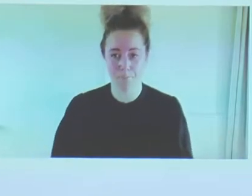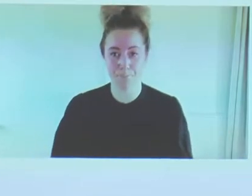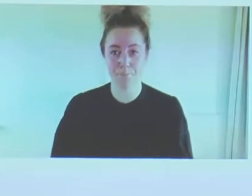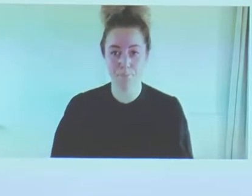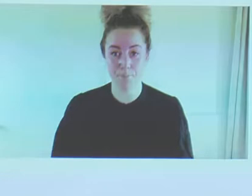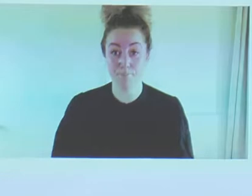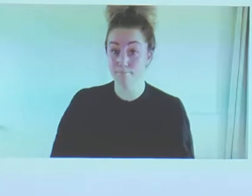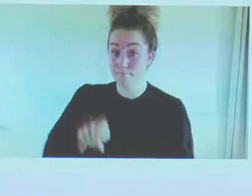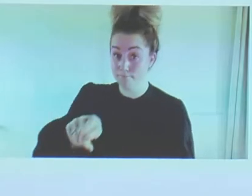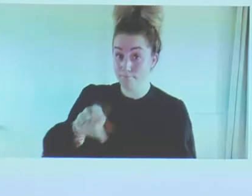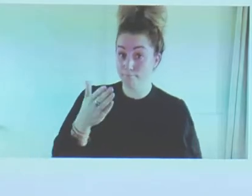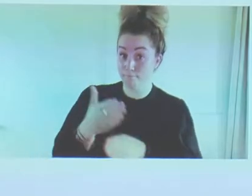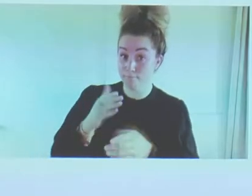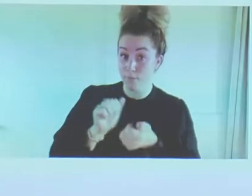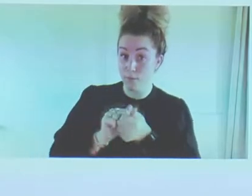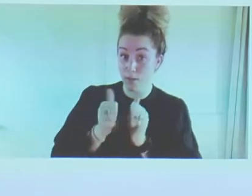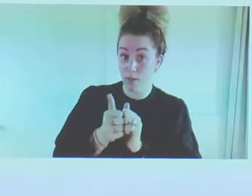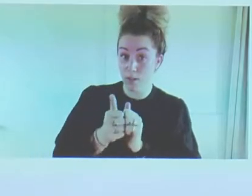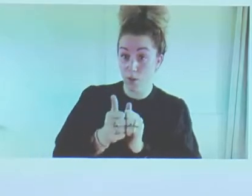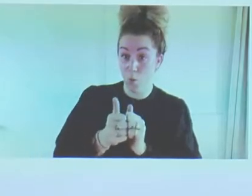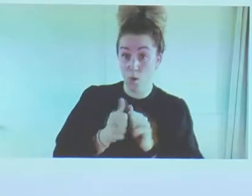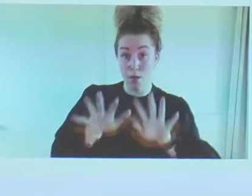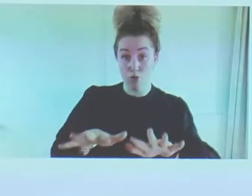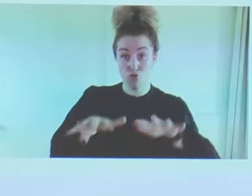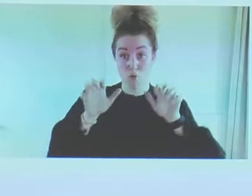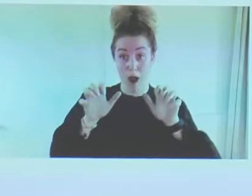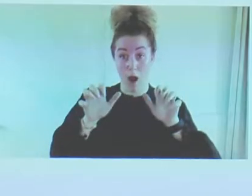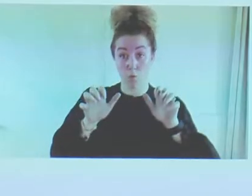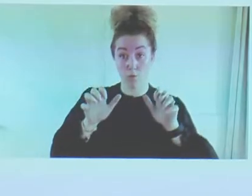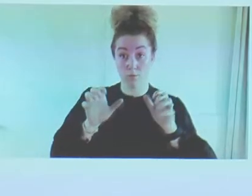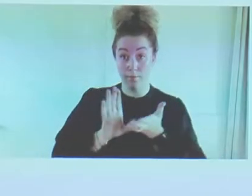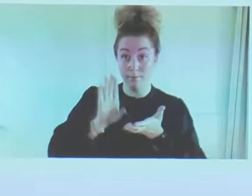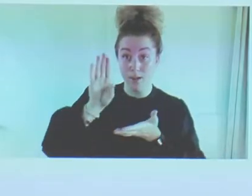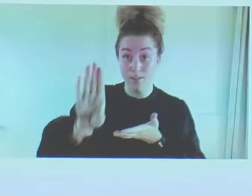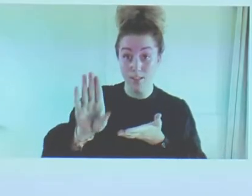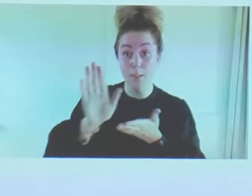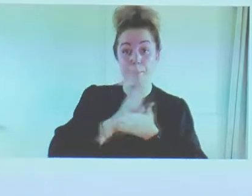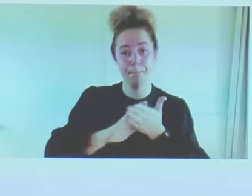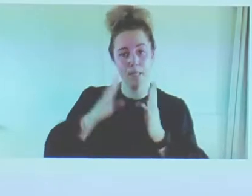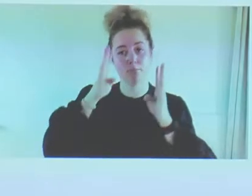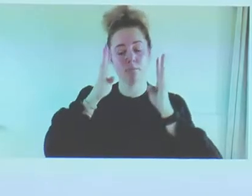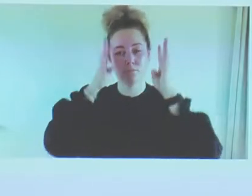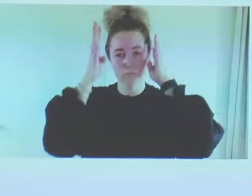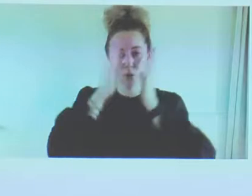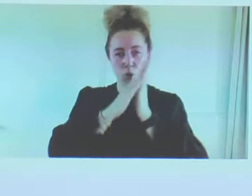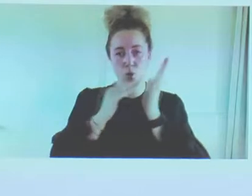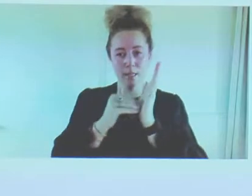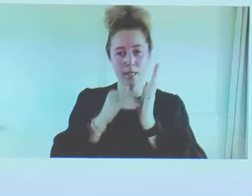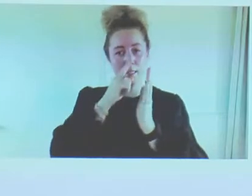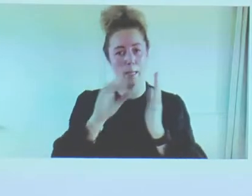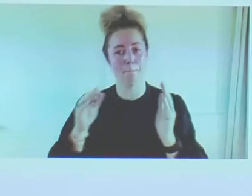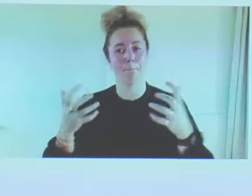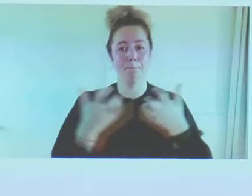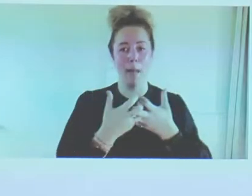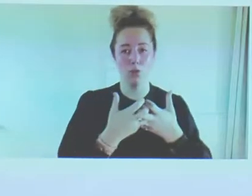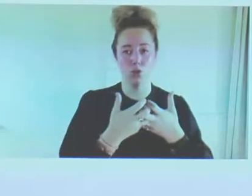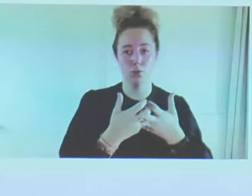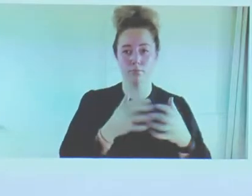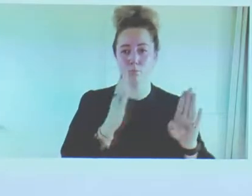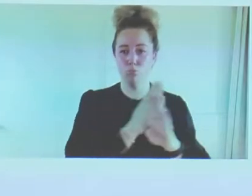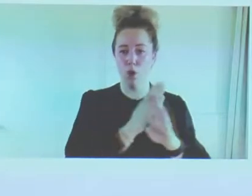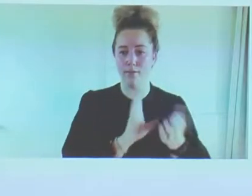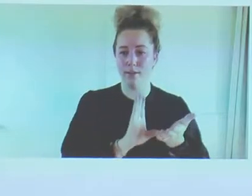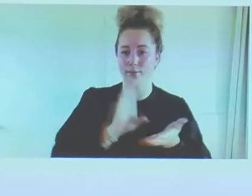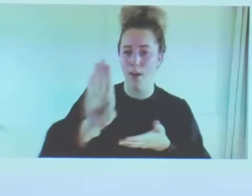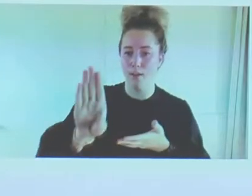this collaboration with crowdfunding platform boosted sees creative New Zealand match private funding enabling Pacific creatives